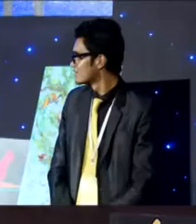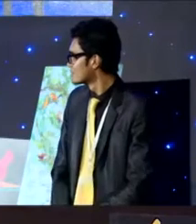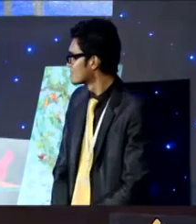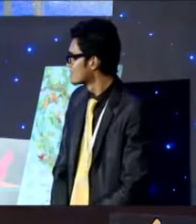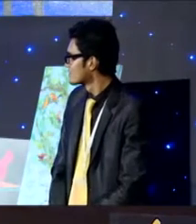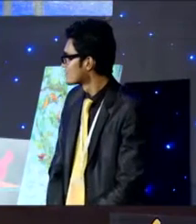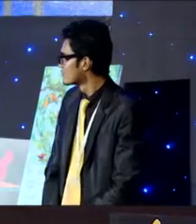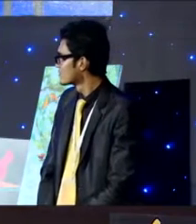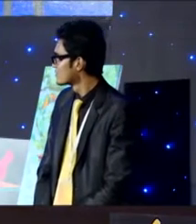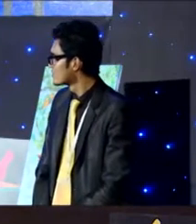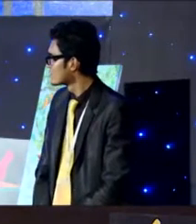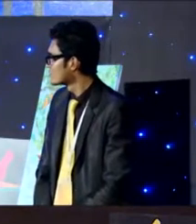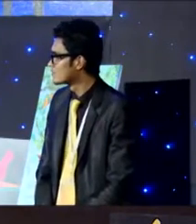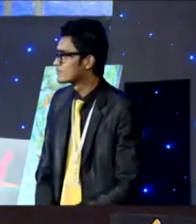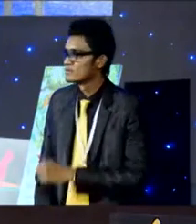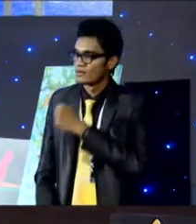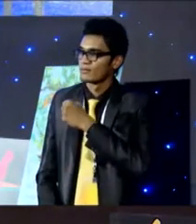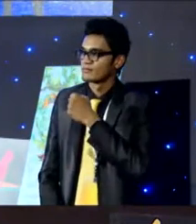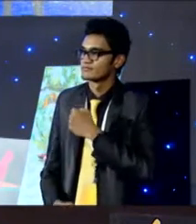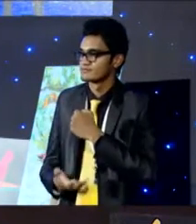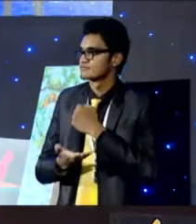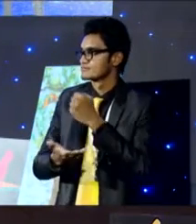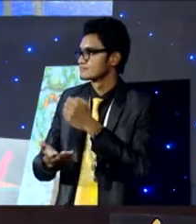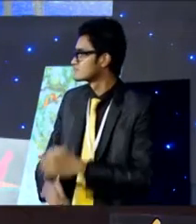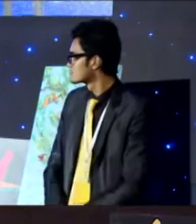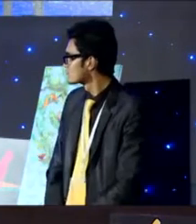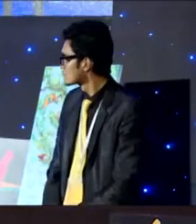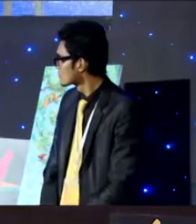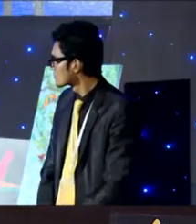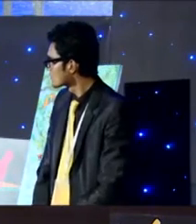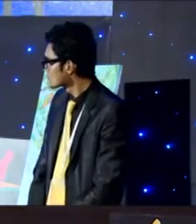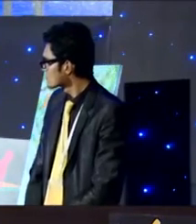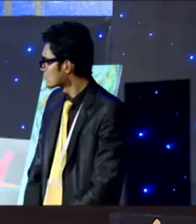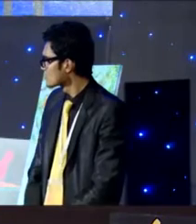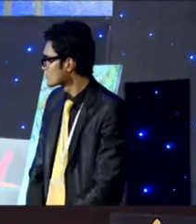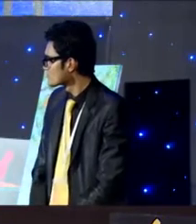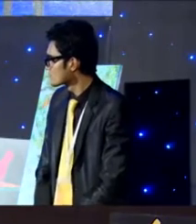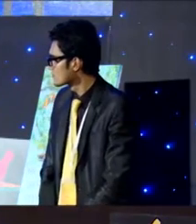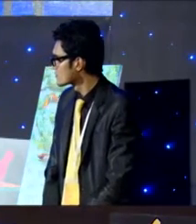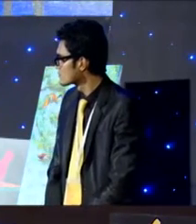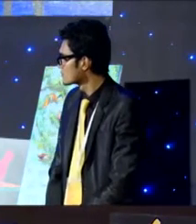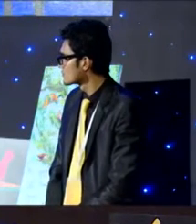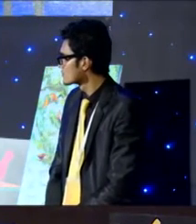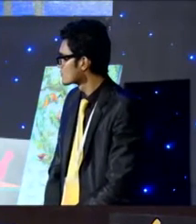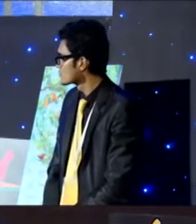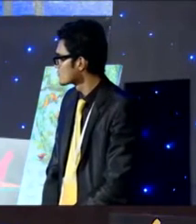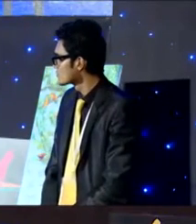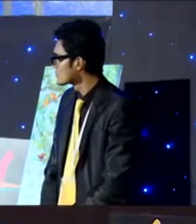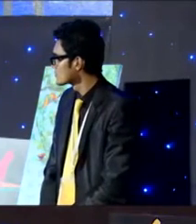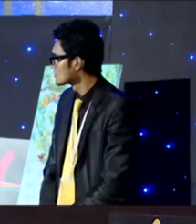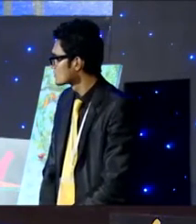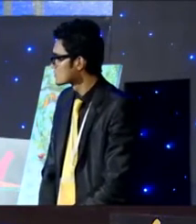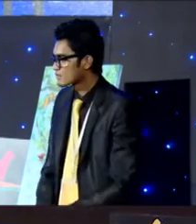the hand, the microphone reaches there. One thing which we need to do as society,